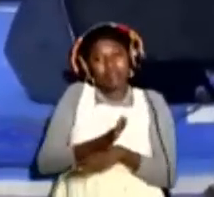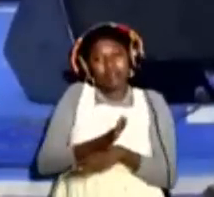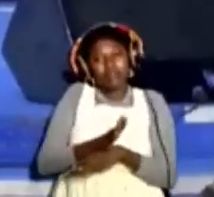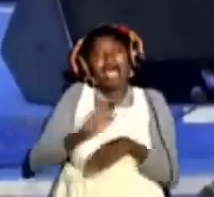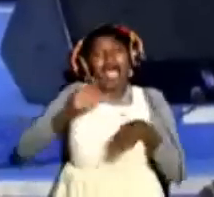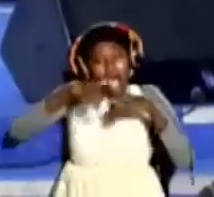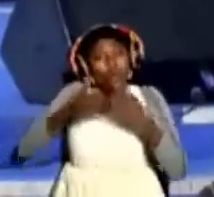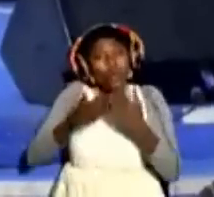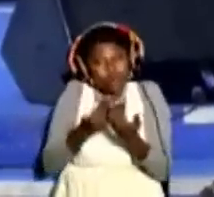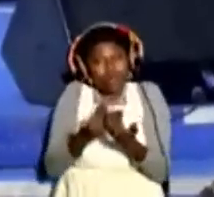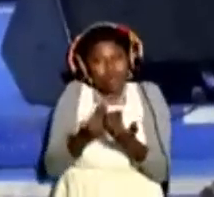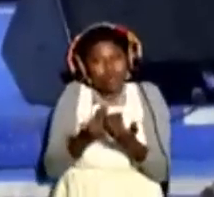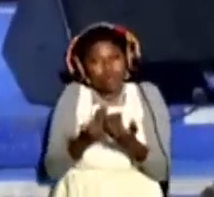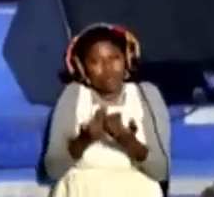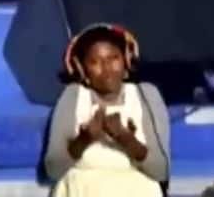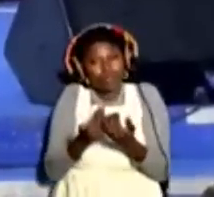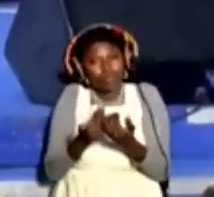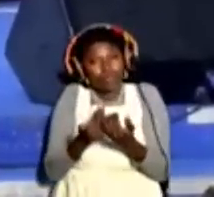How?